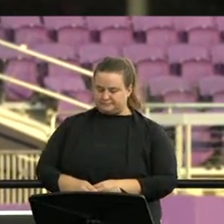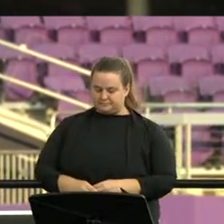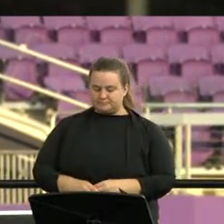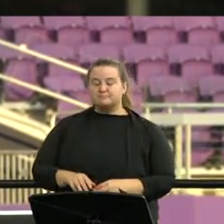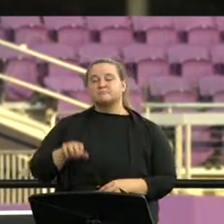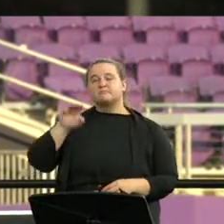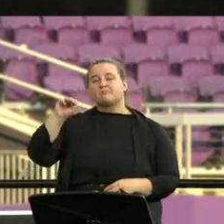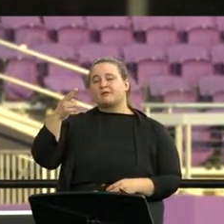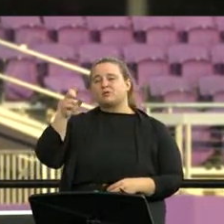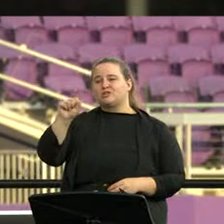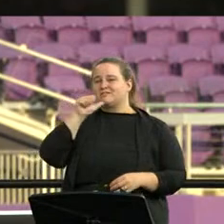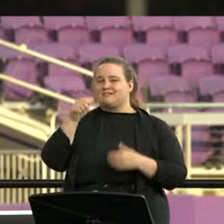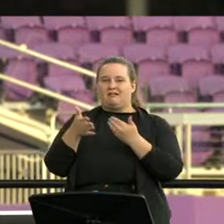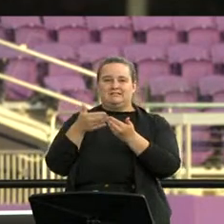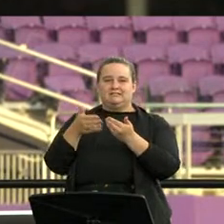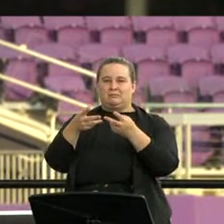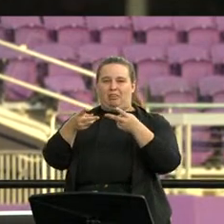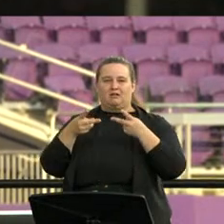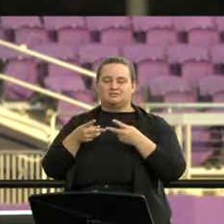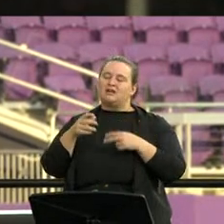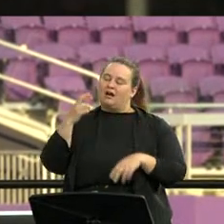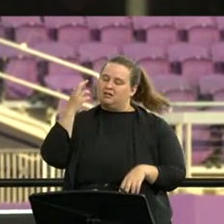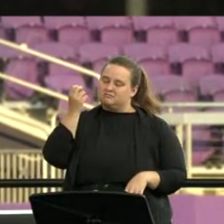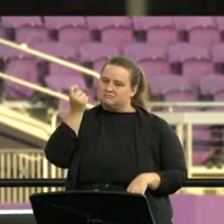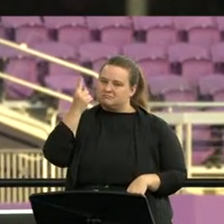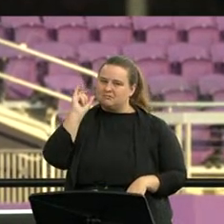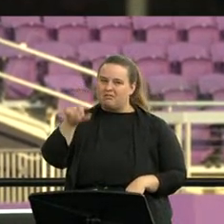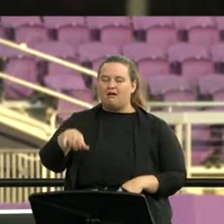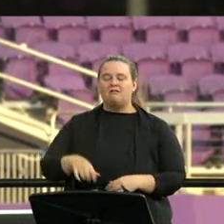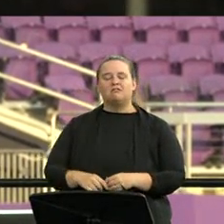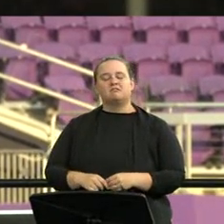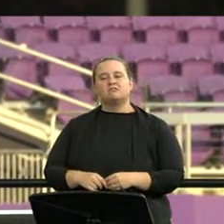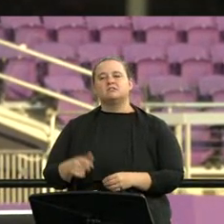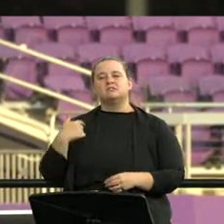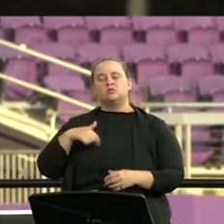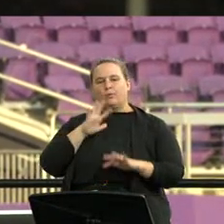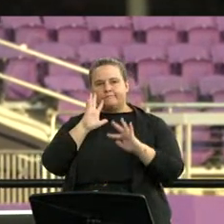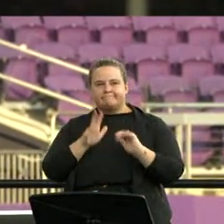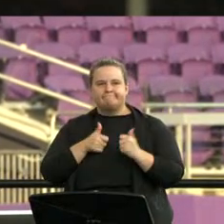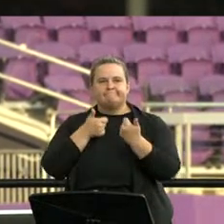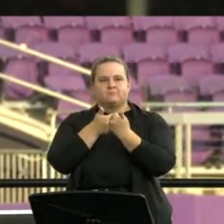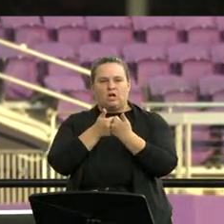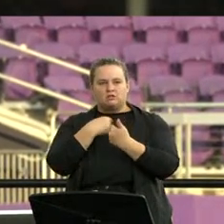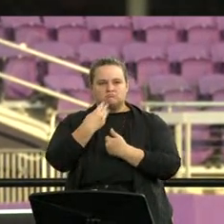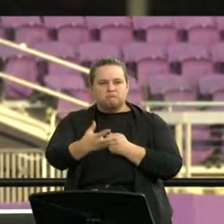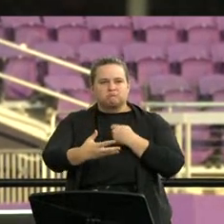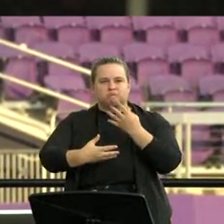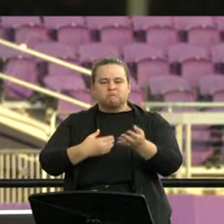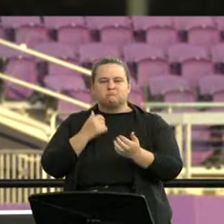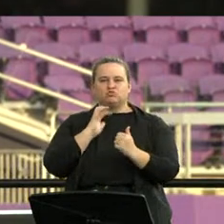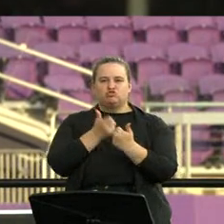Minnetonka doesn't make it easy. I realize that. We have challenged you at times, I'm